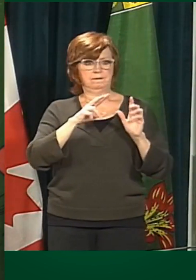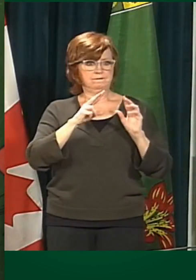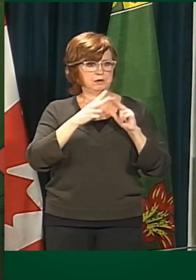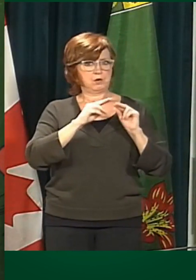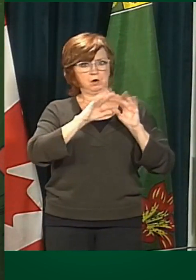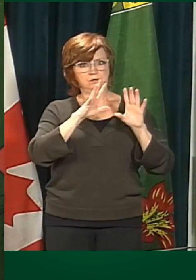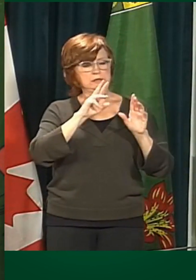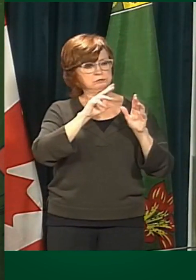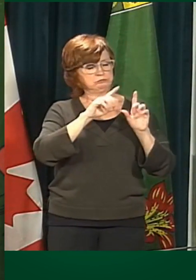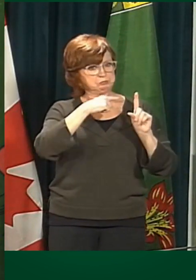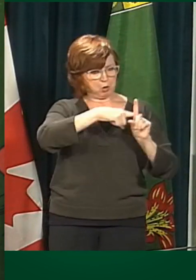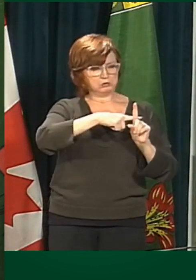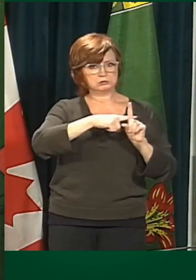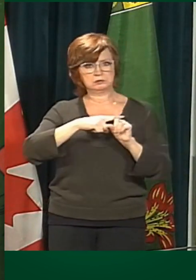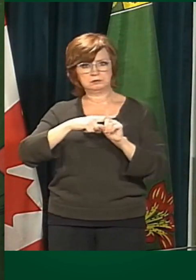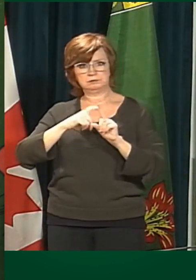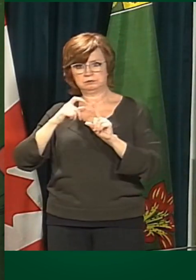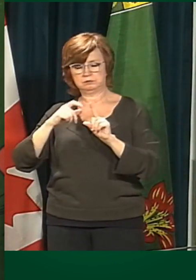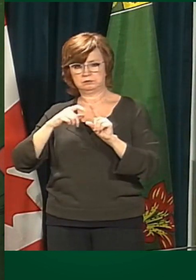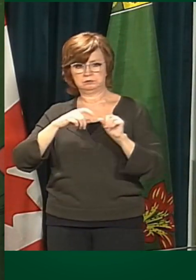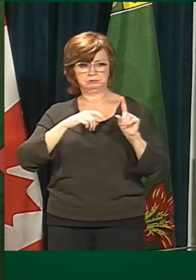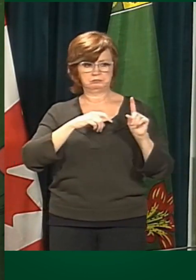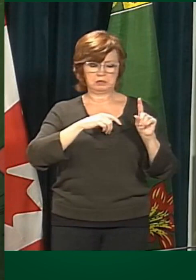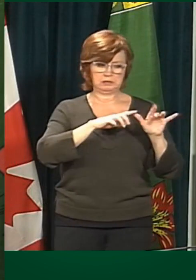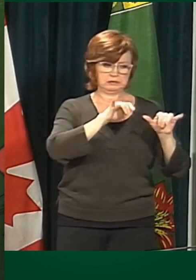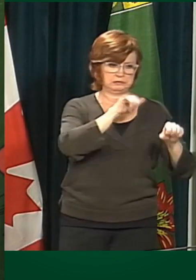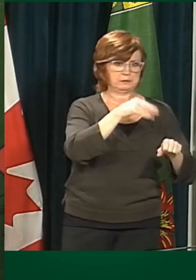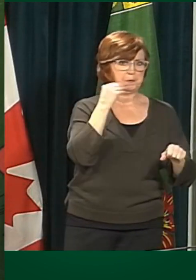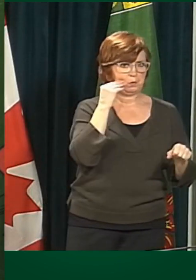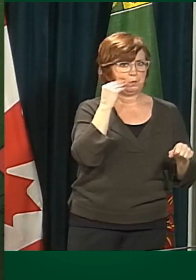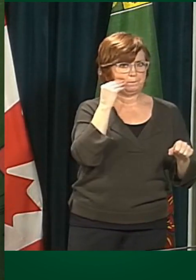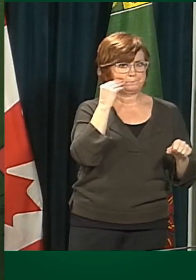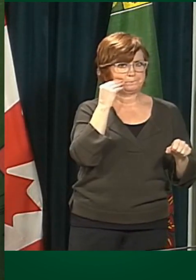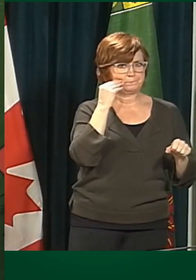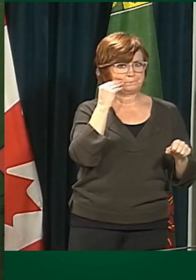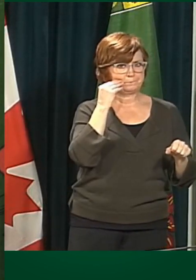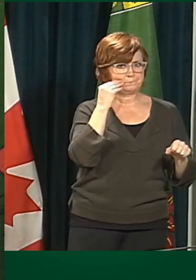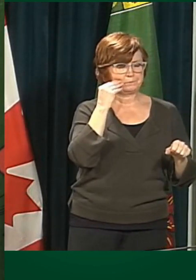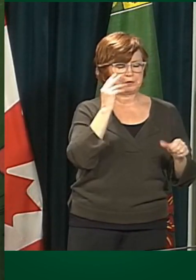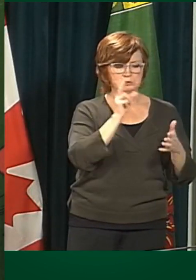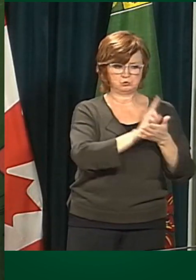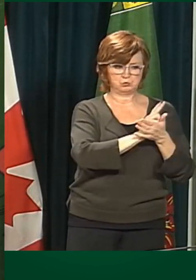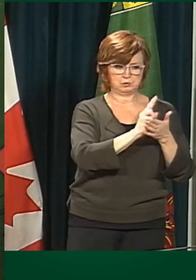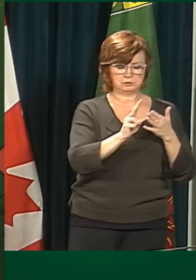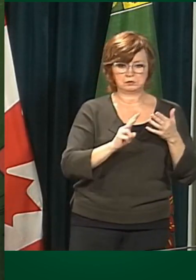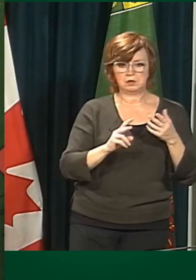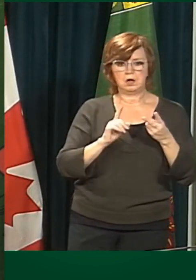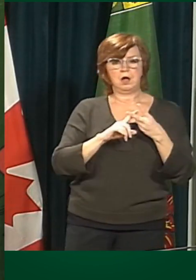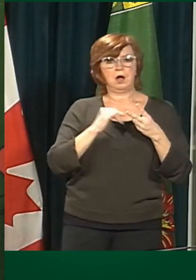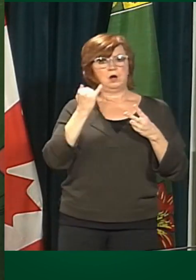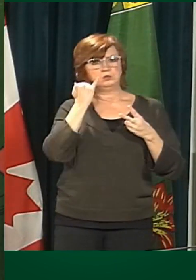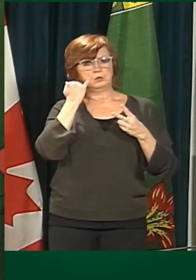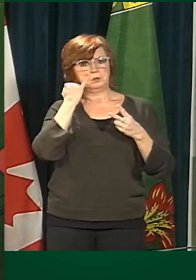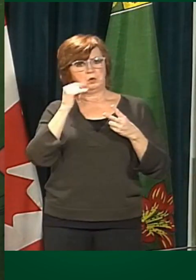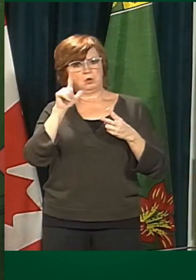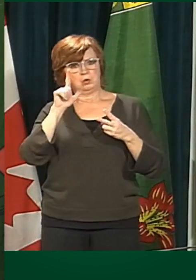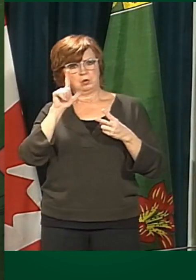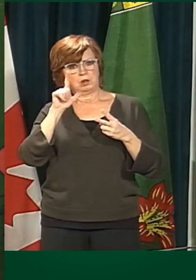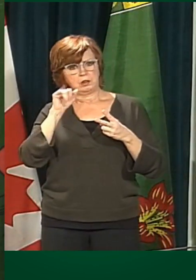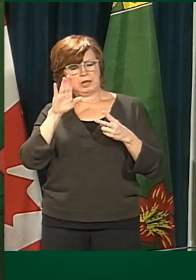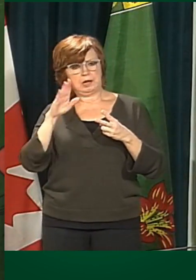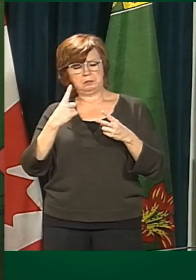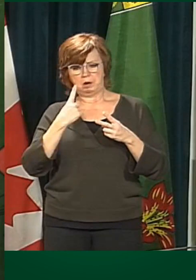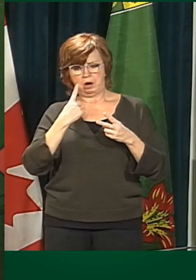2 weeks. If the test is negative, we need to approach that with the context in which testing was